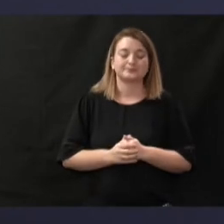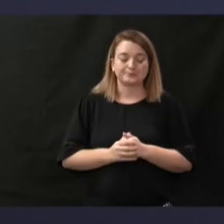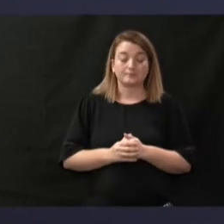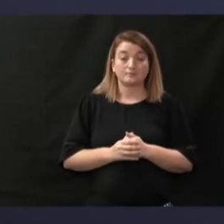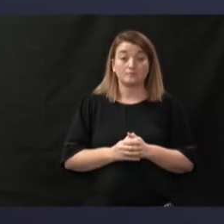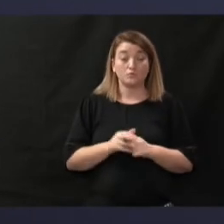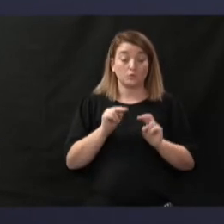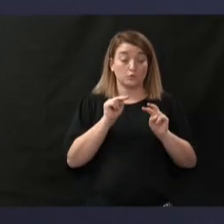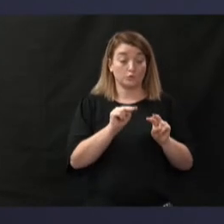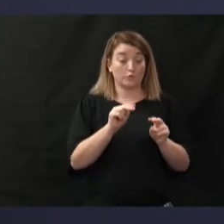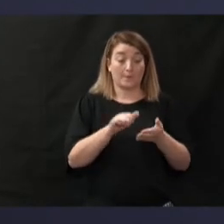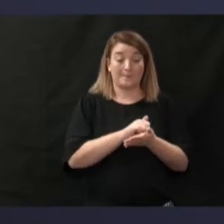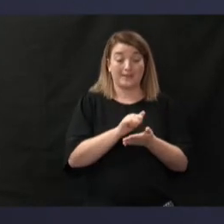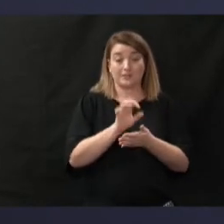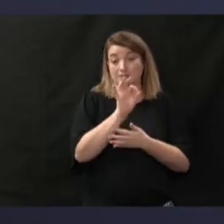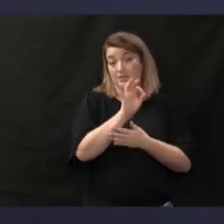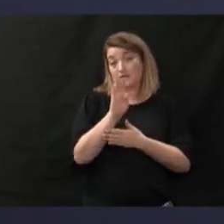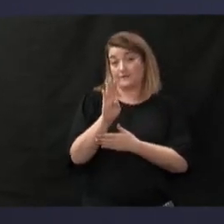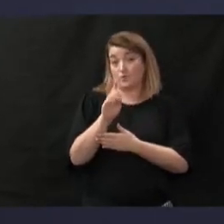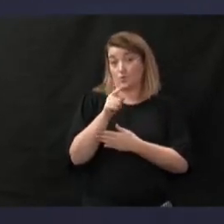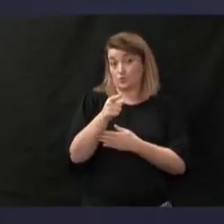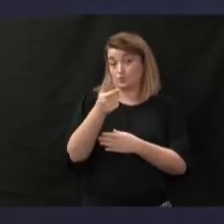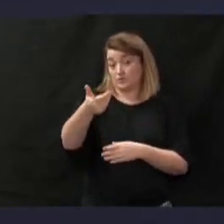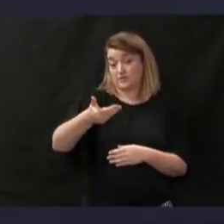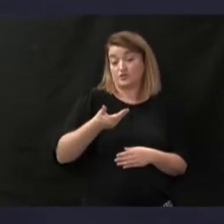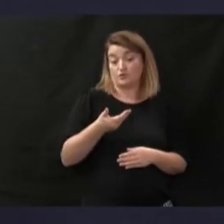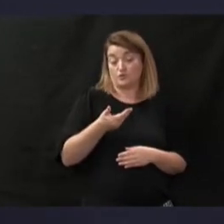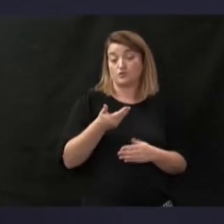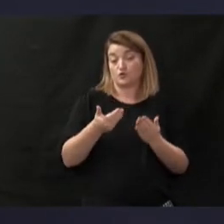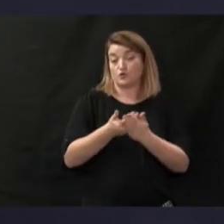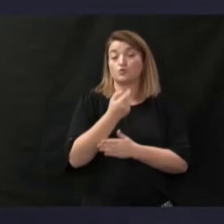I'm introducing a new red word,